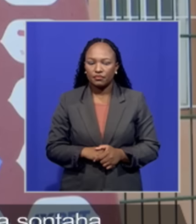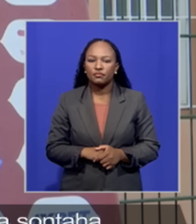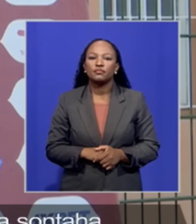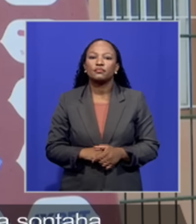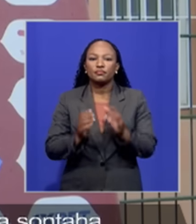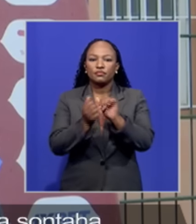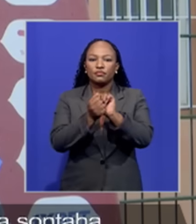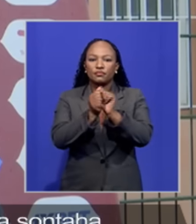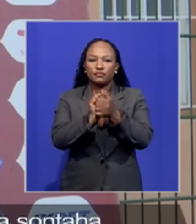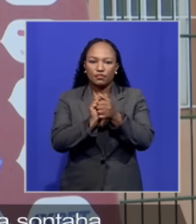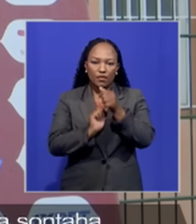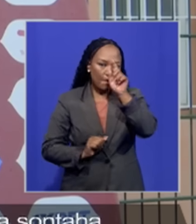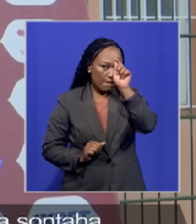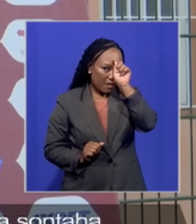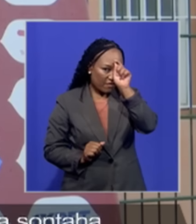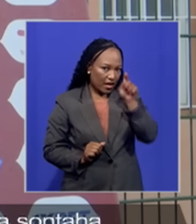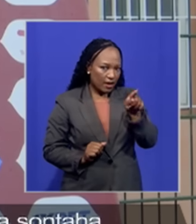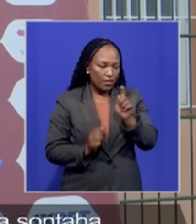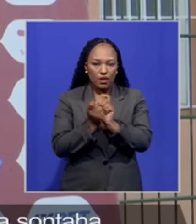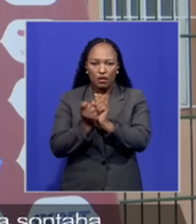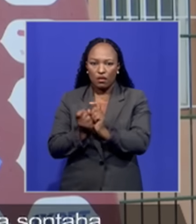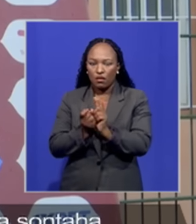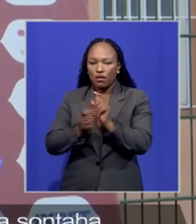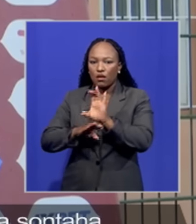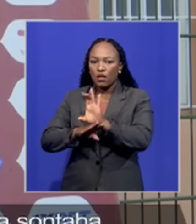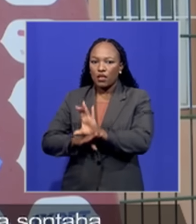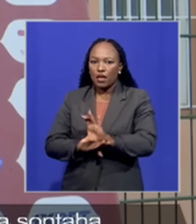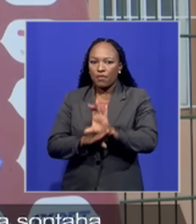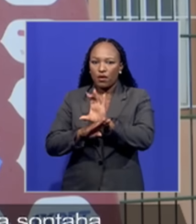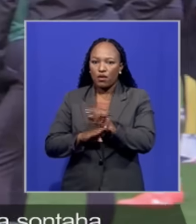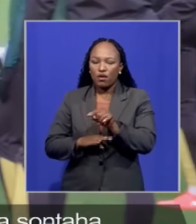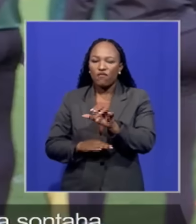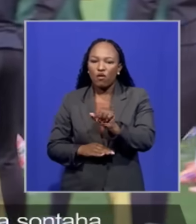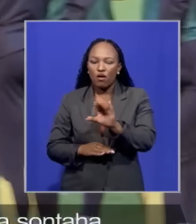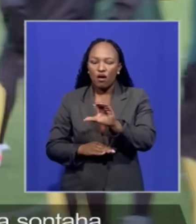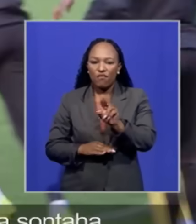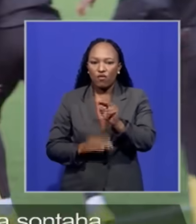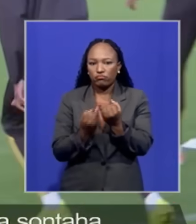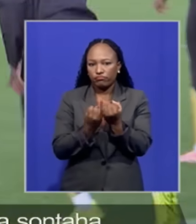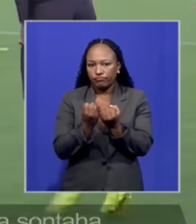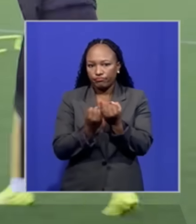Dipapading teng Bafana e emetswe ke Cameroon mokgahlelong wa mantshano tlhodisanong ya AFCON.